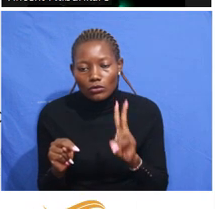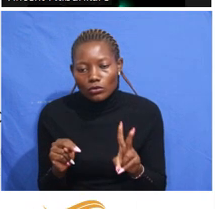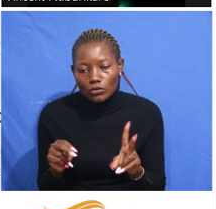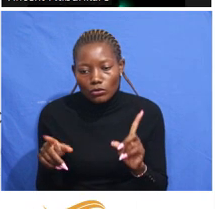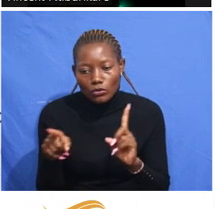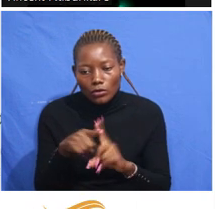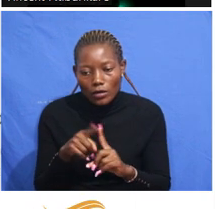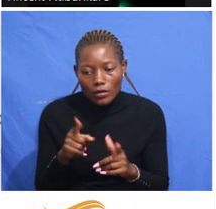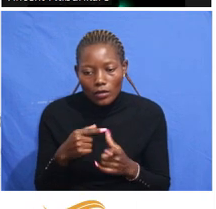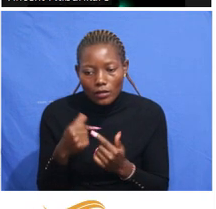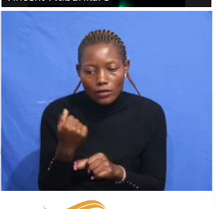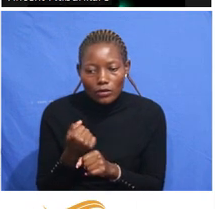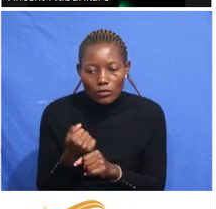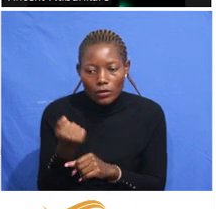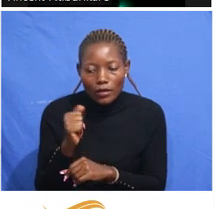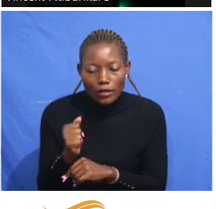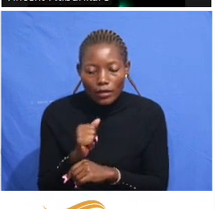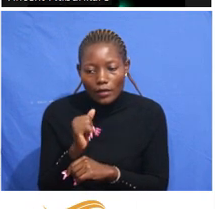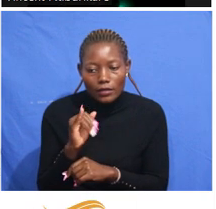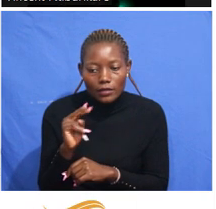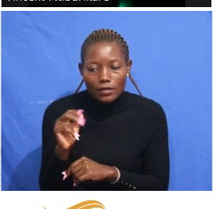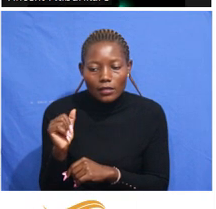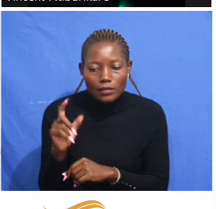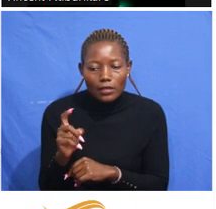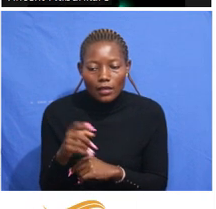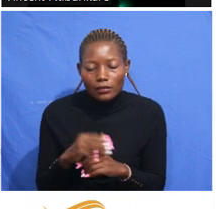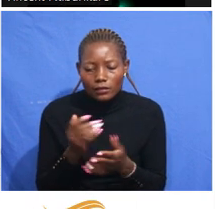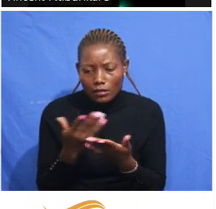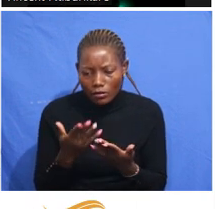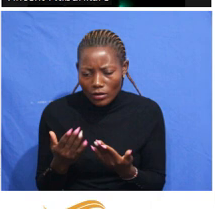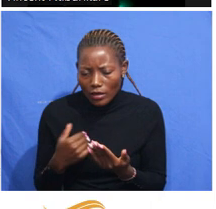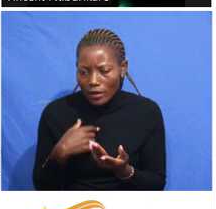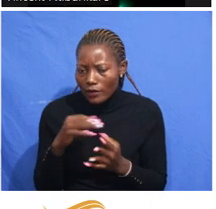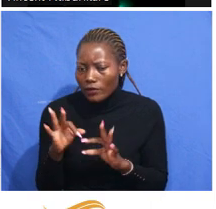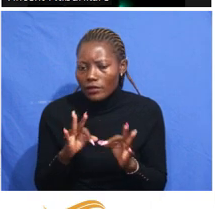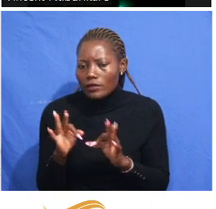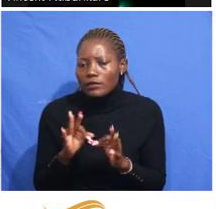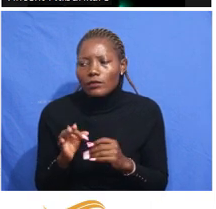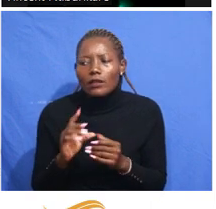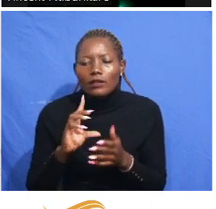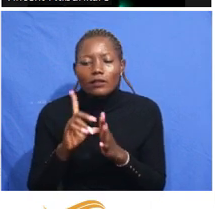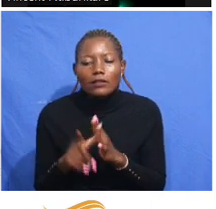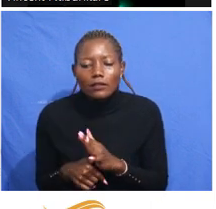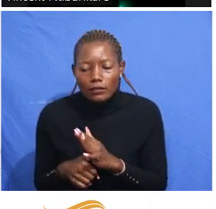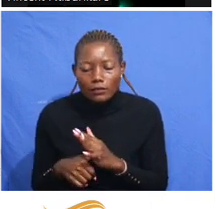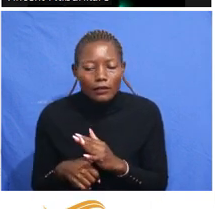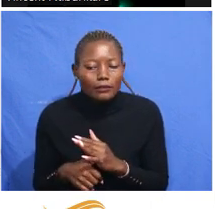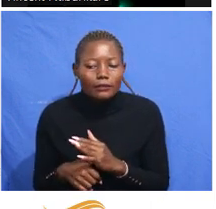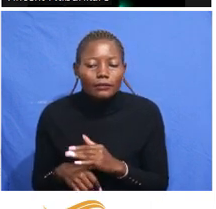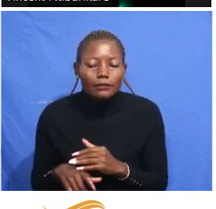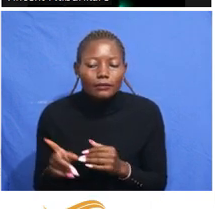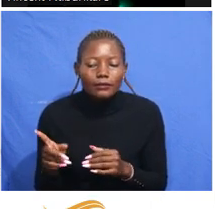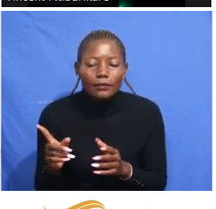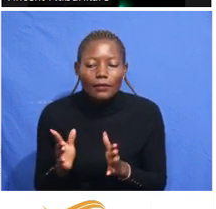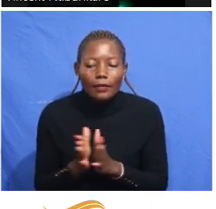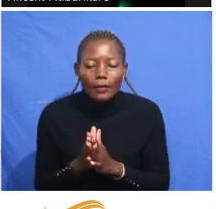that somewhere on the presentation. I've explained that those junctions later in the presentation. And what